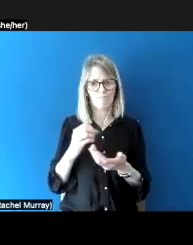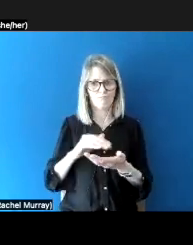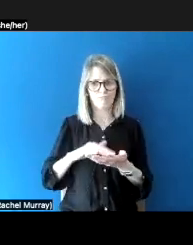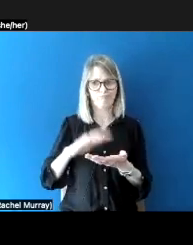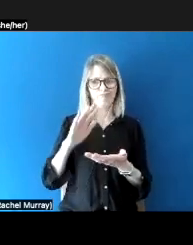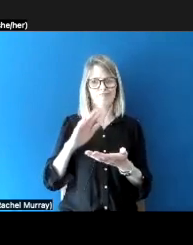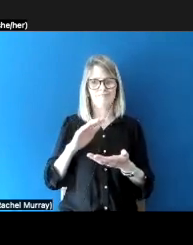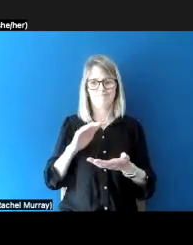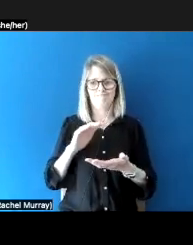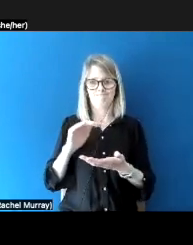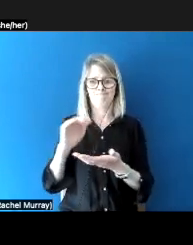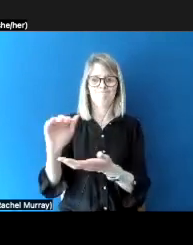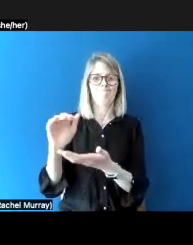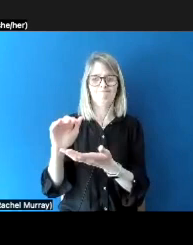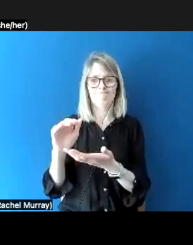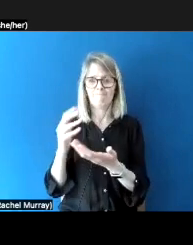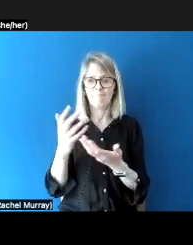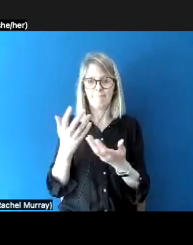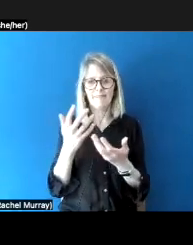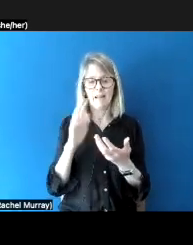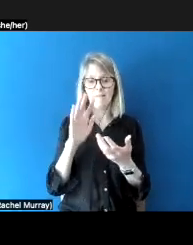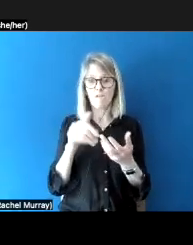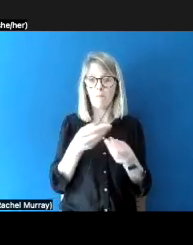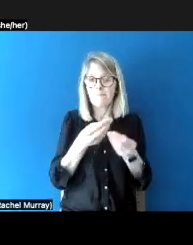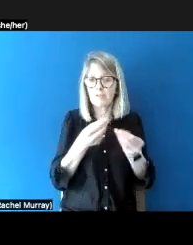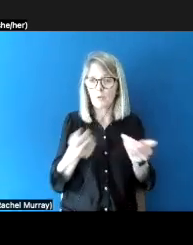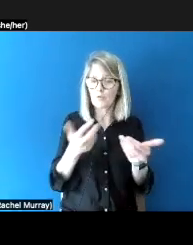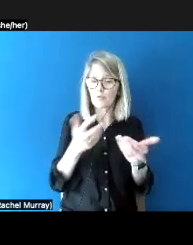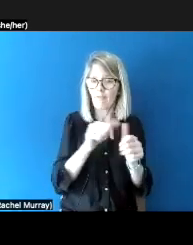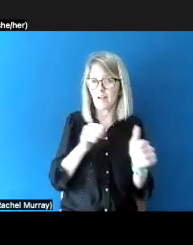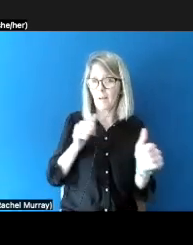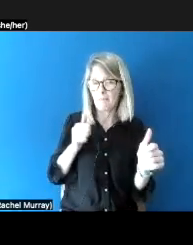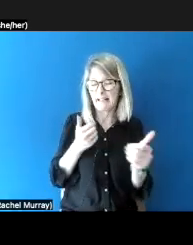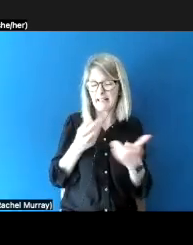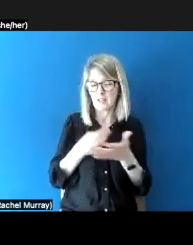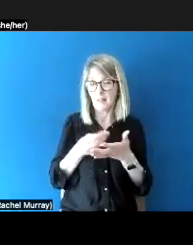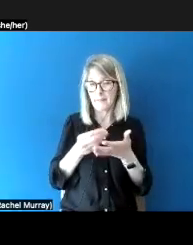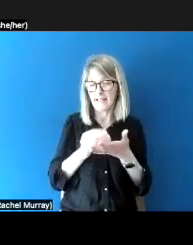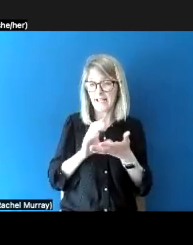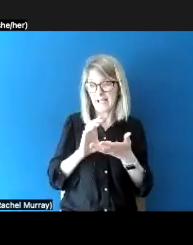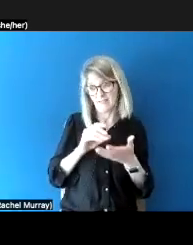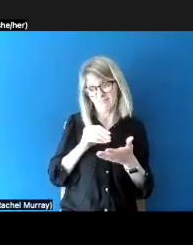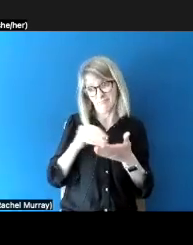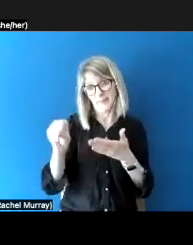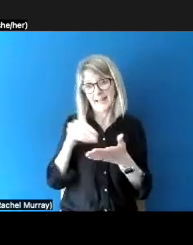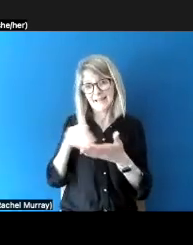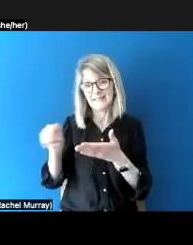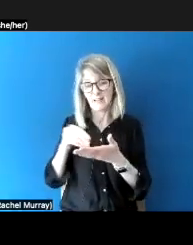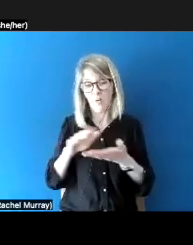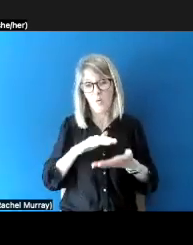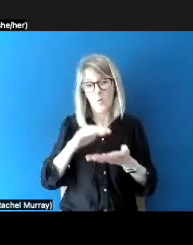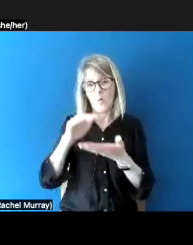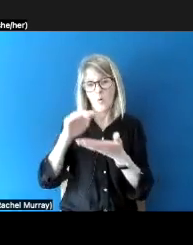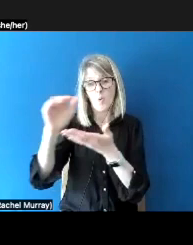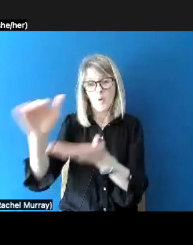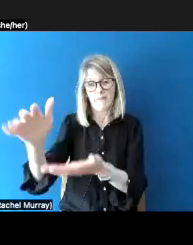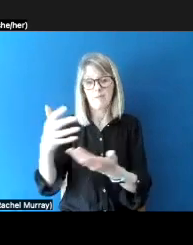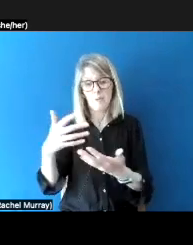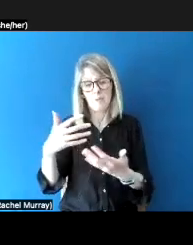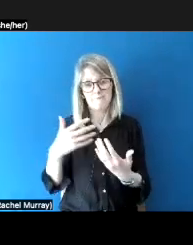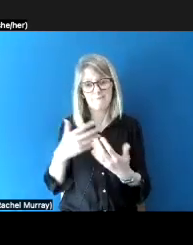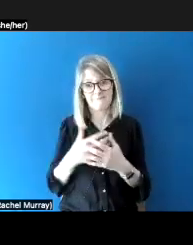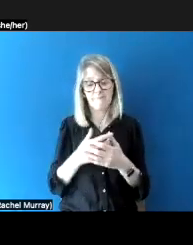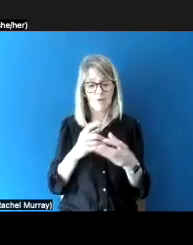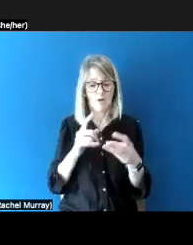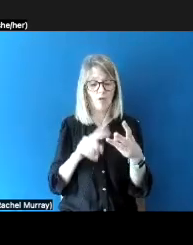of from the dissolution of the company. Basically, the stakeholders were paid off. And the third element is,